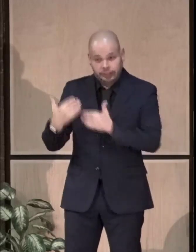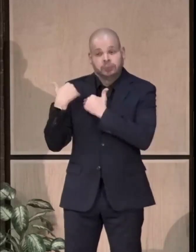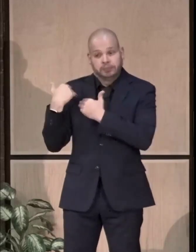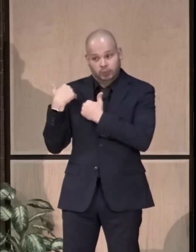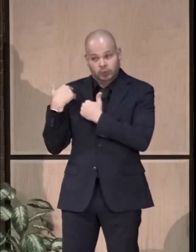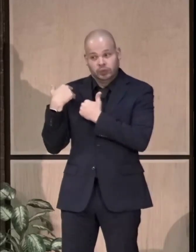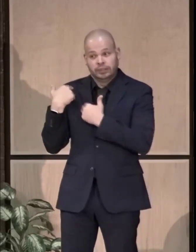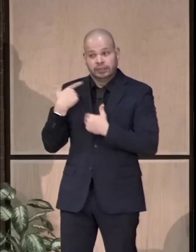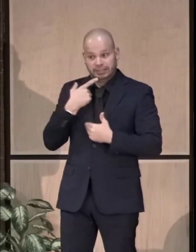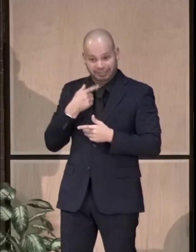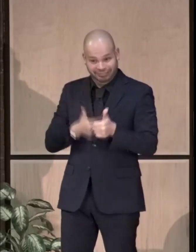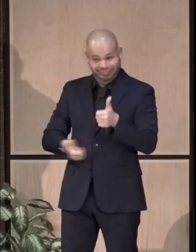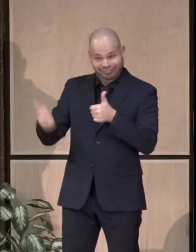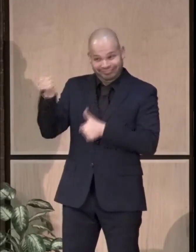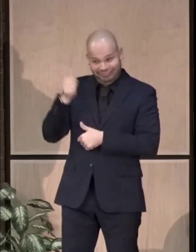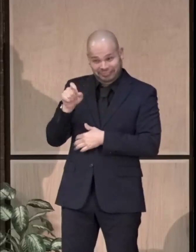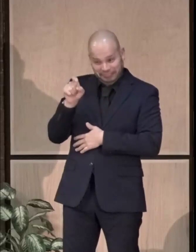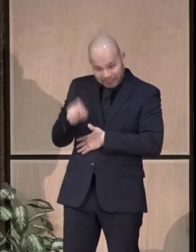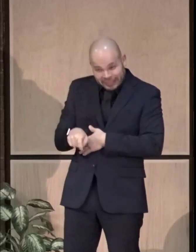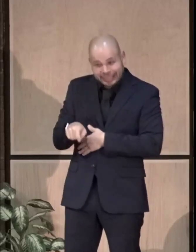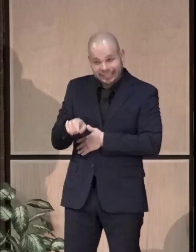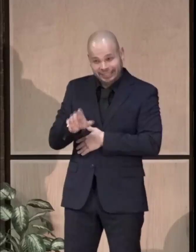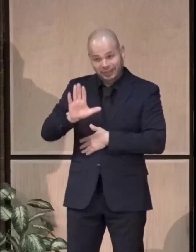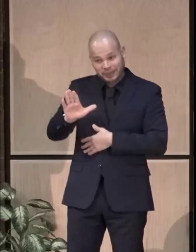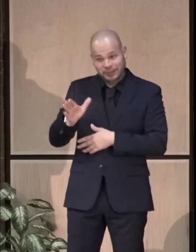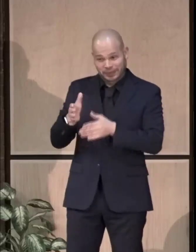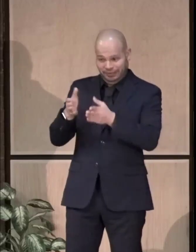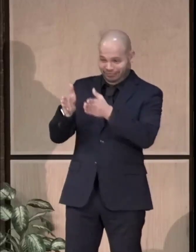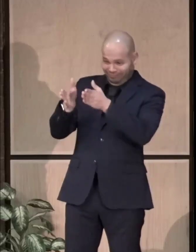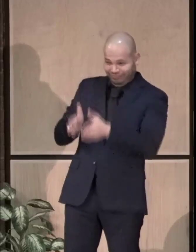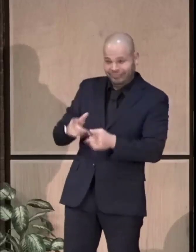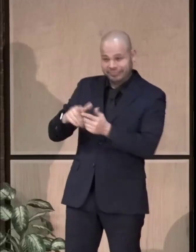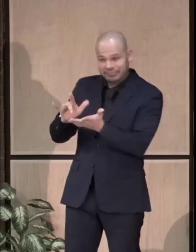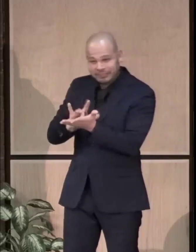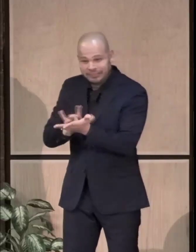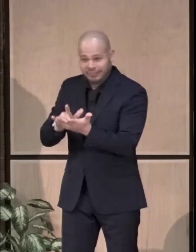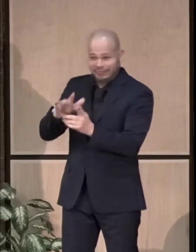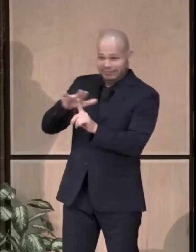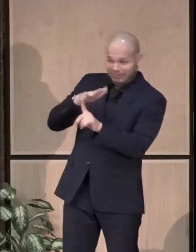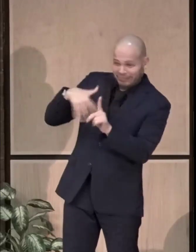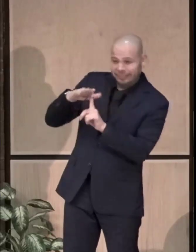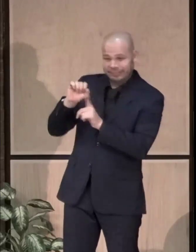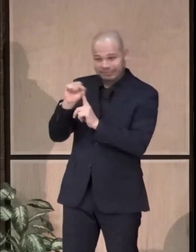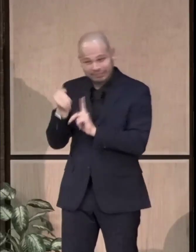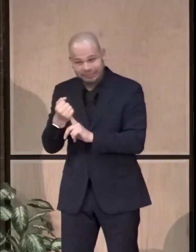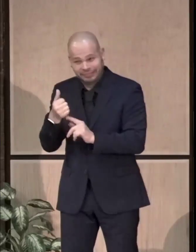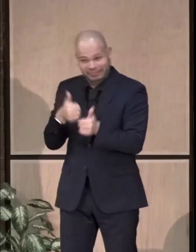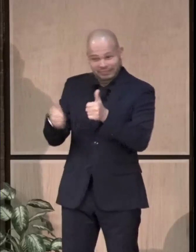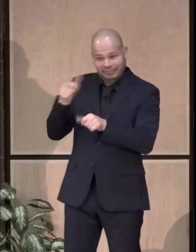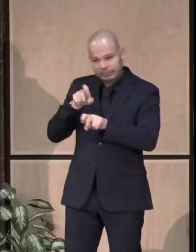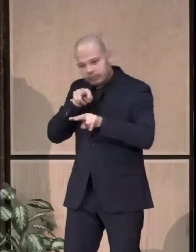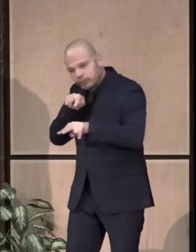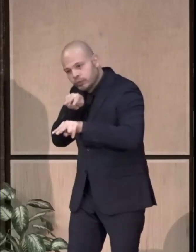soldiers' IMR, individual medical readiness status, and ensuring compliance. I understand you didn't see this